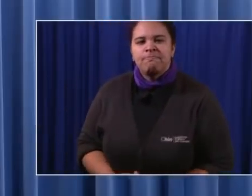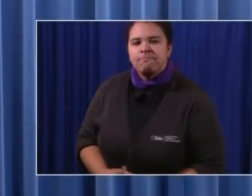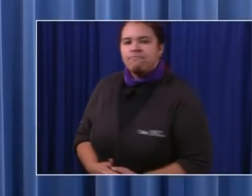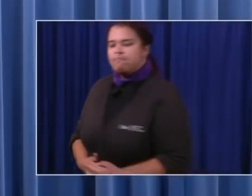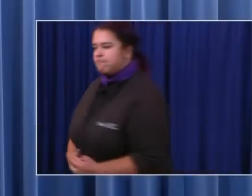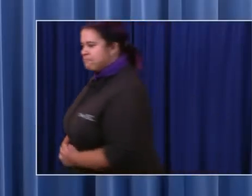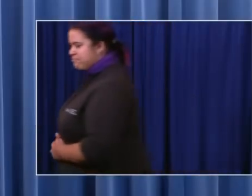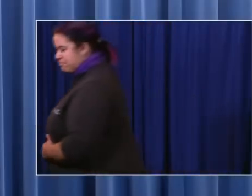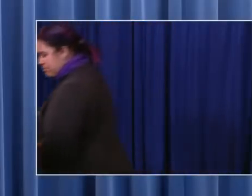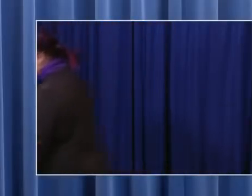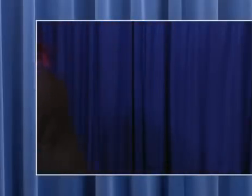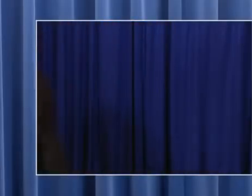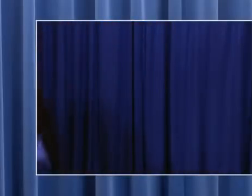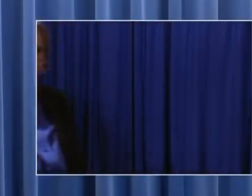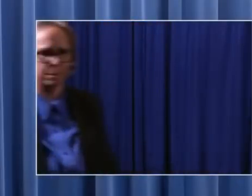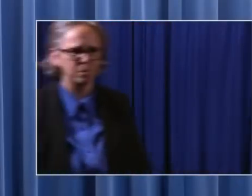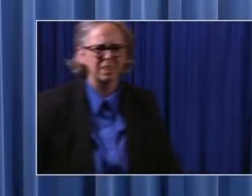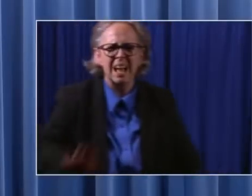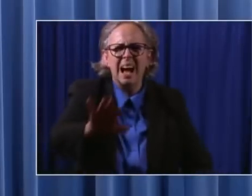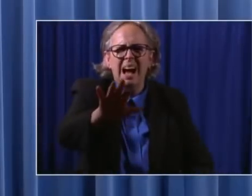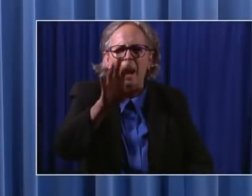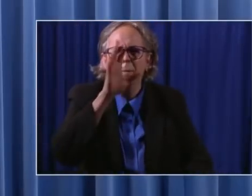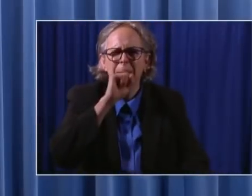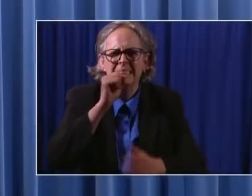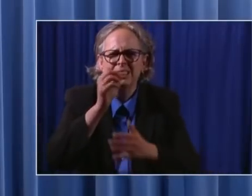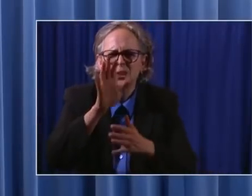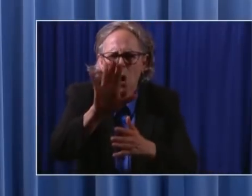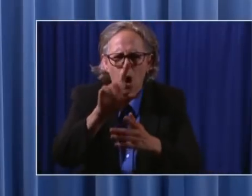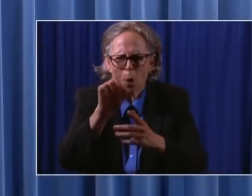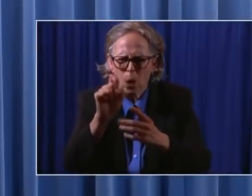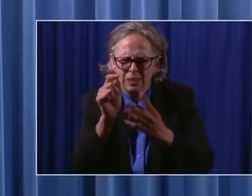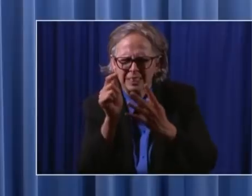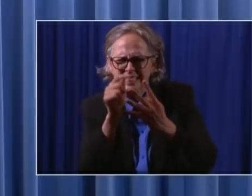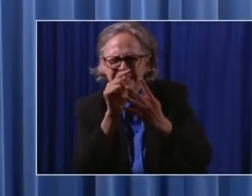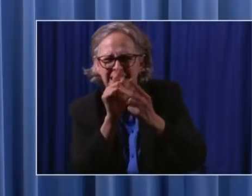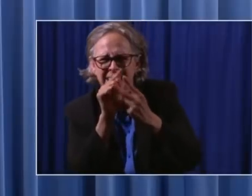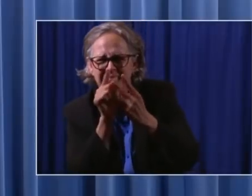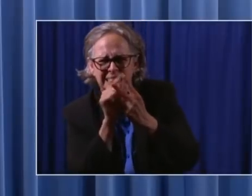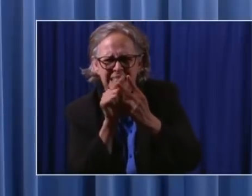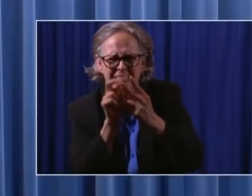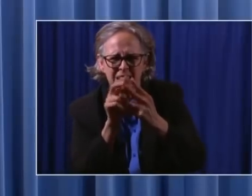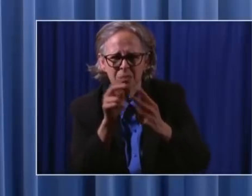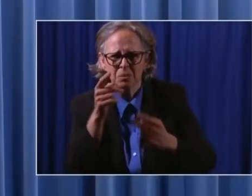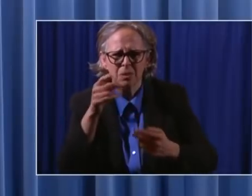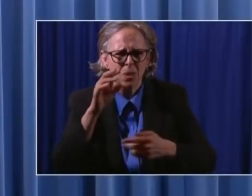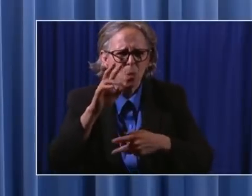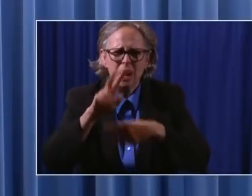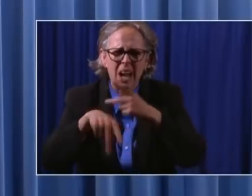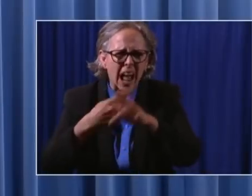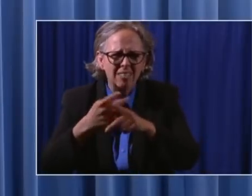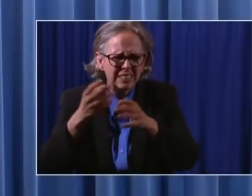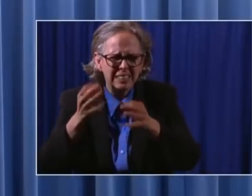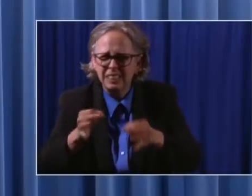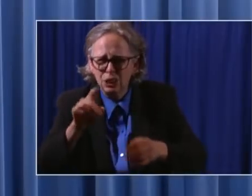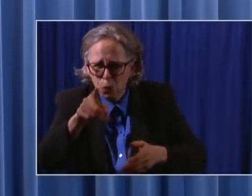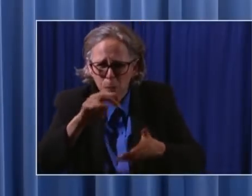You know, I missed part of that, and I apologize. In regard to making what decision? That's the part I didn't get.